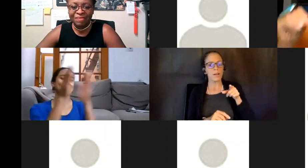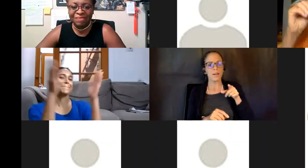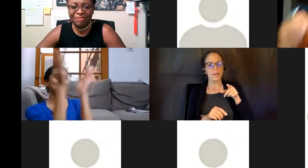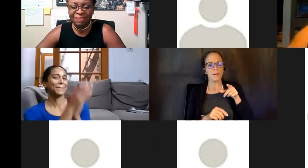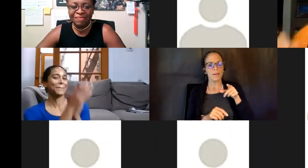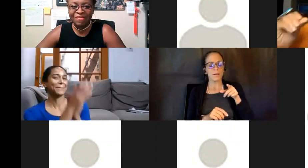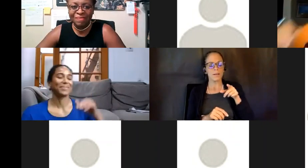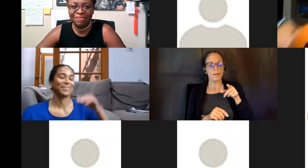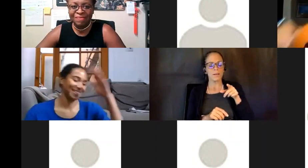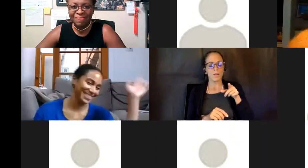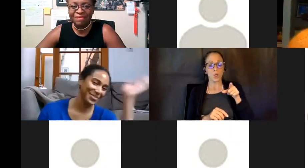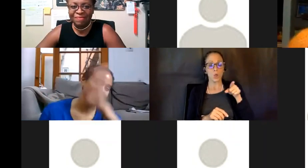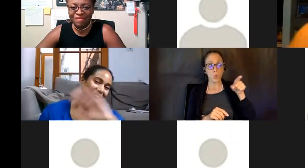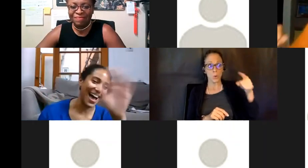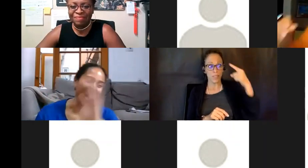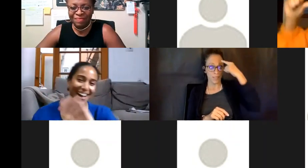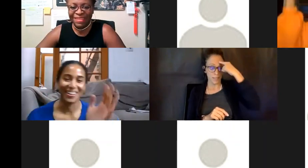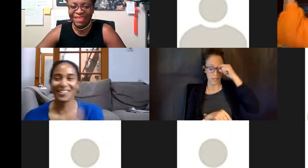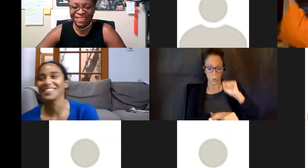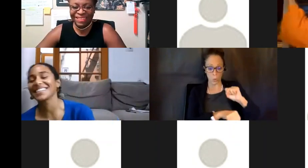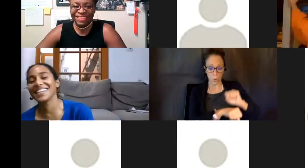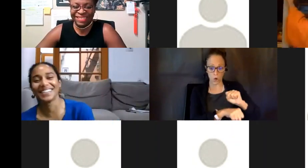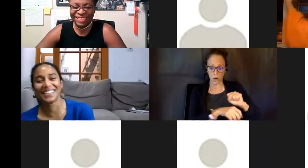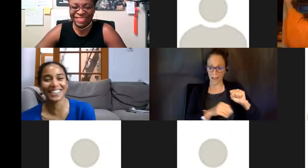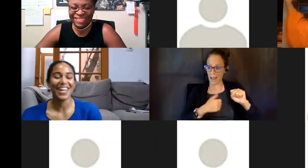is personal.